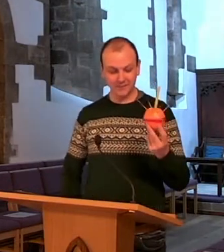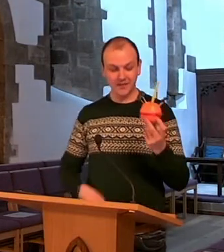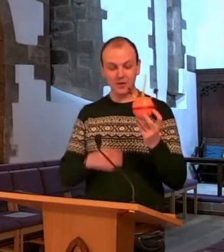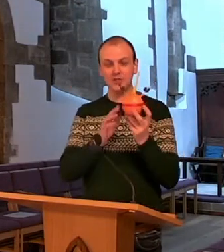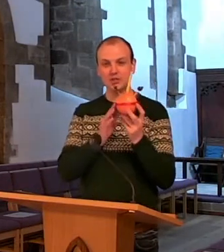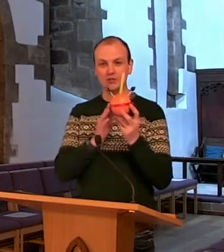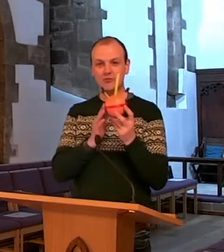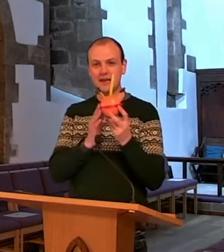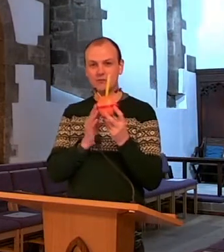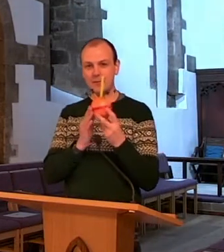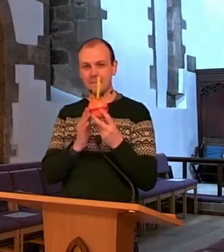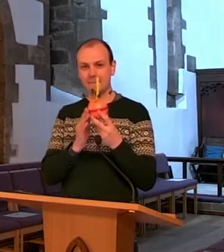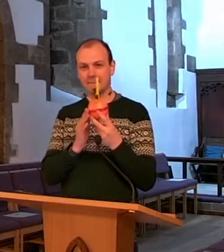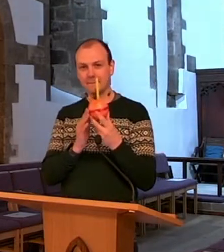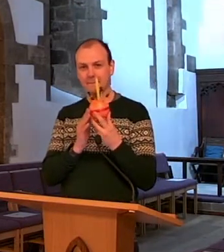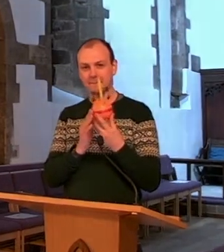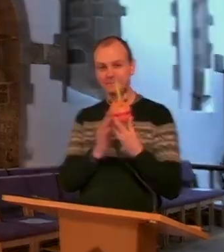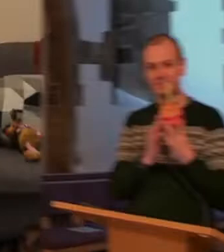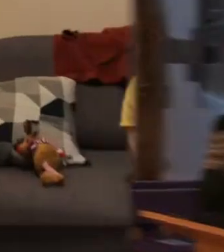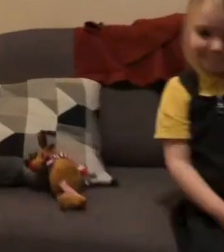item, which is the red ribbon.